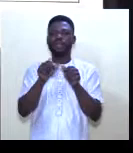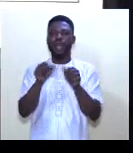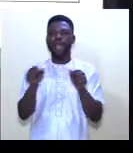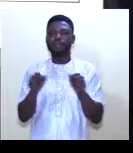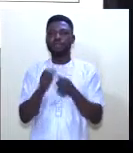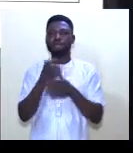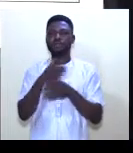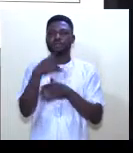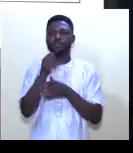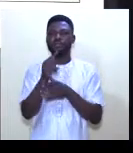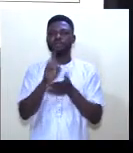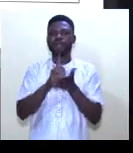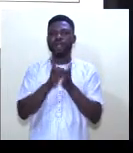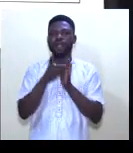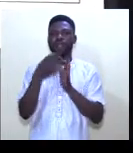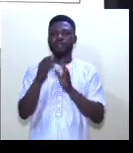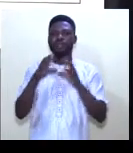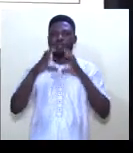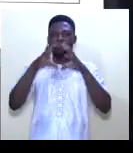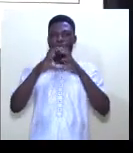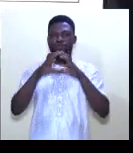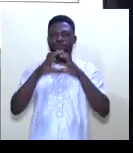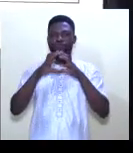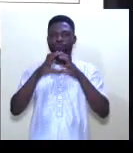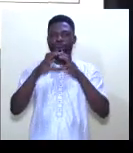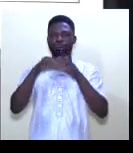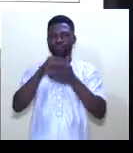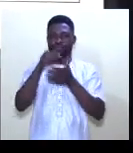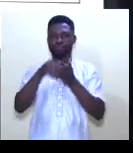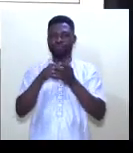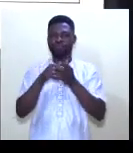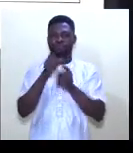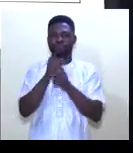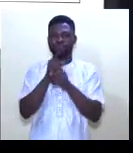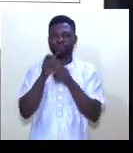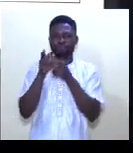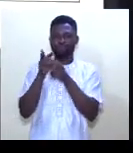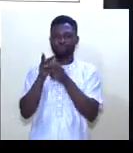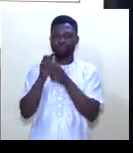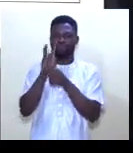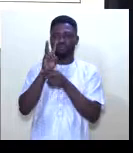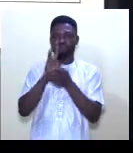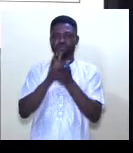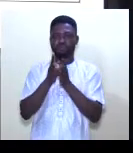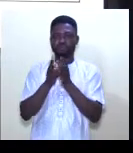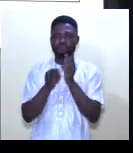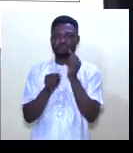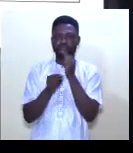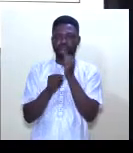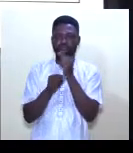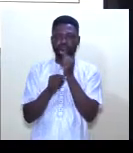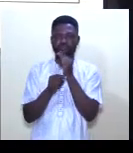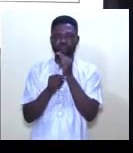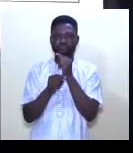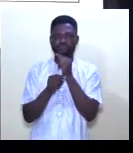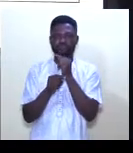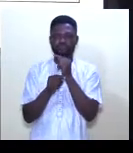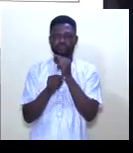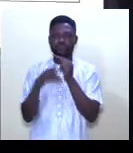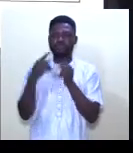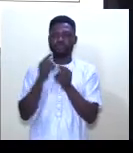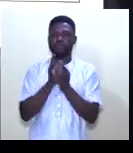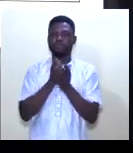What is the angle between the hands of the clock in this case? I'll just give you 2 seconds for this. You should have taken your reading starting from the other